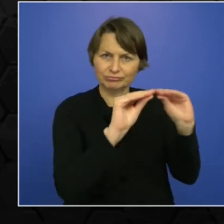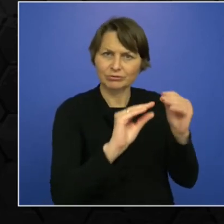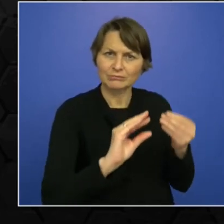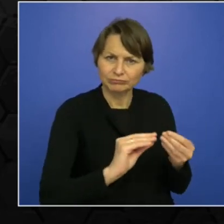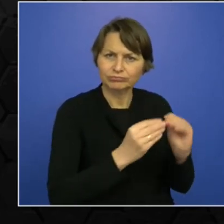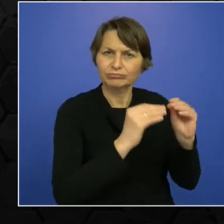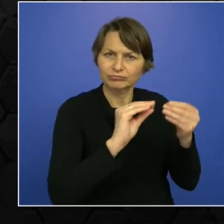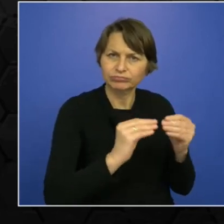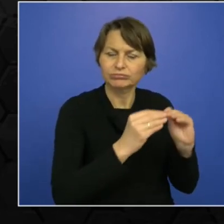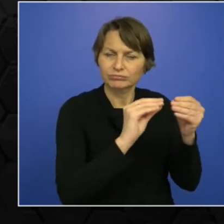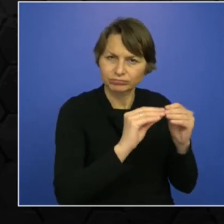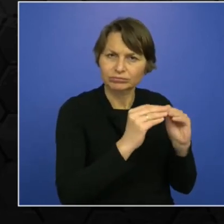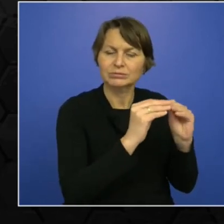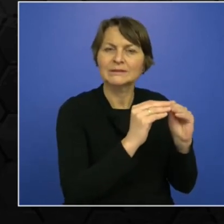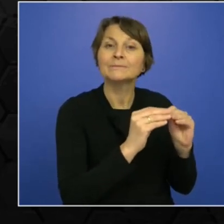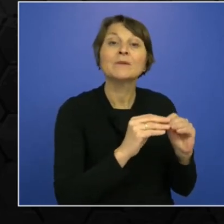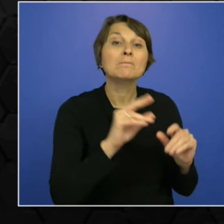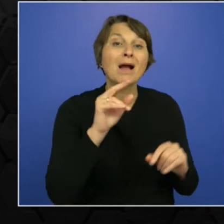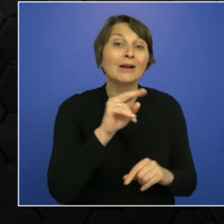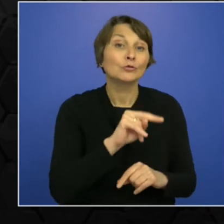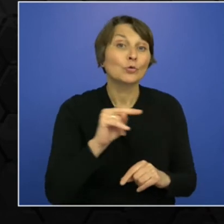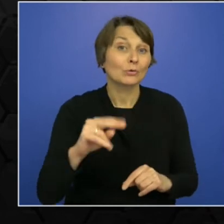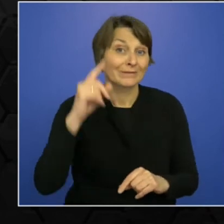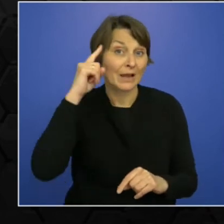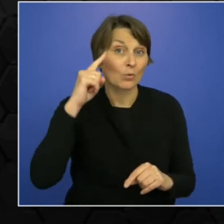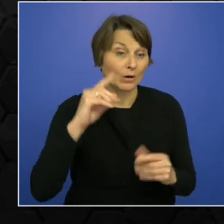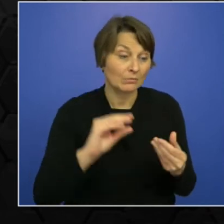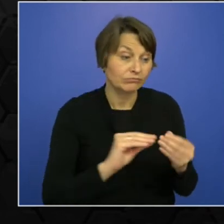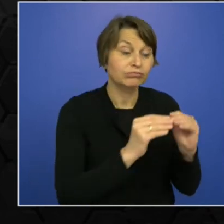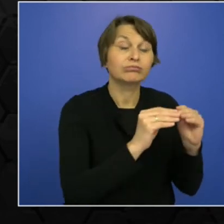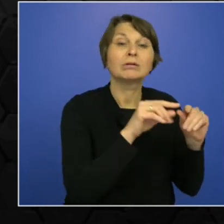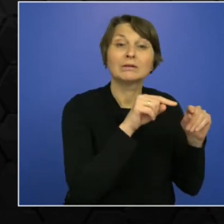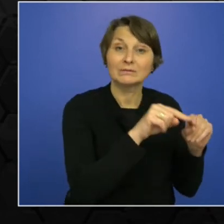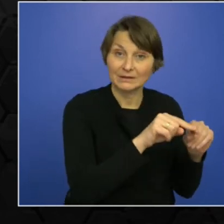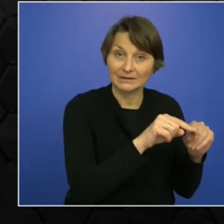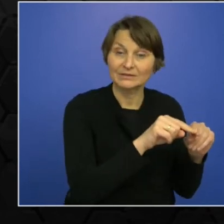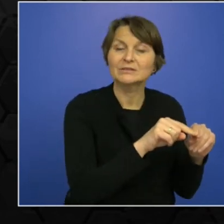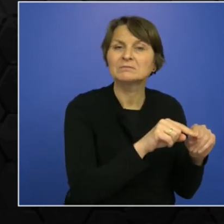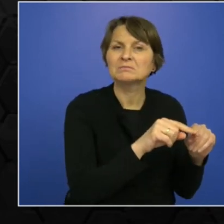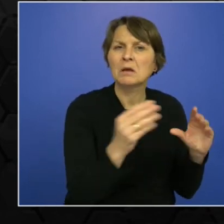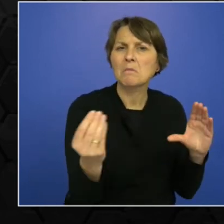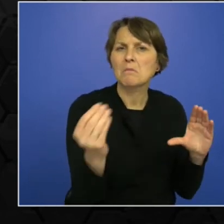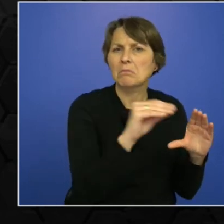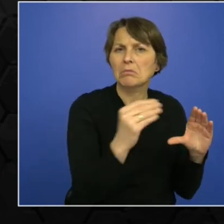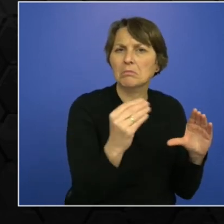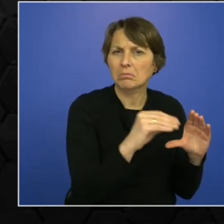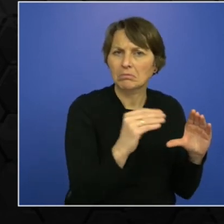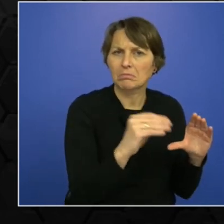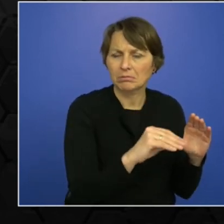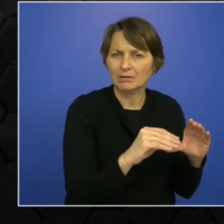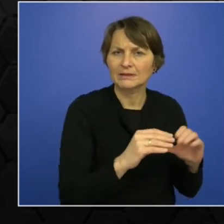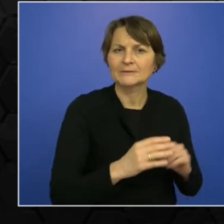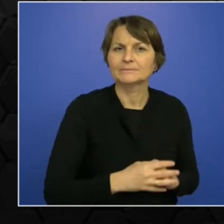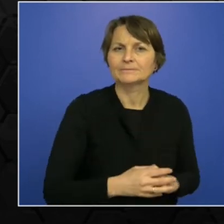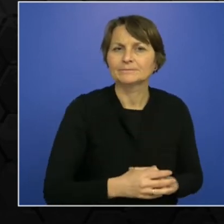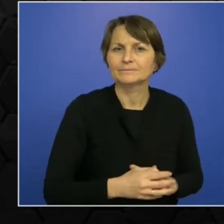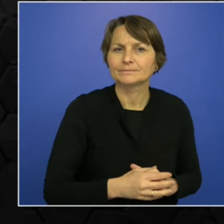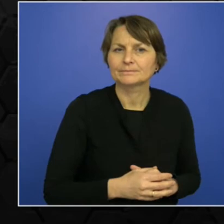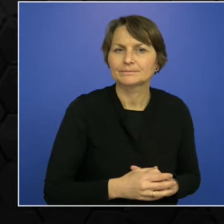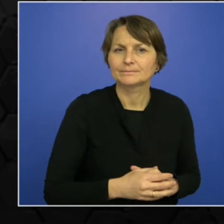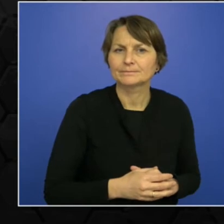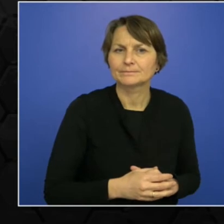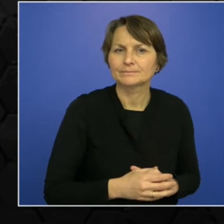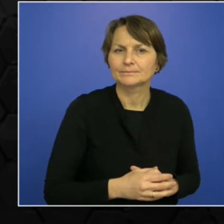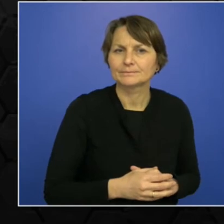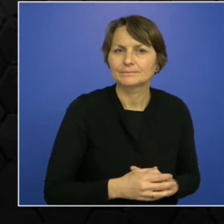into a neural network that had a few dense layers and an LSTM. So we're